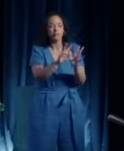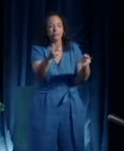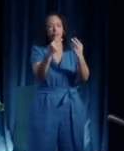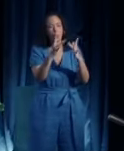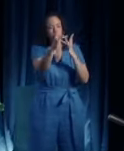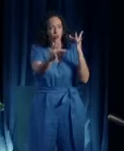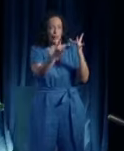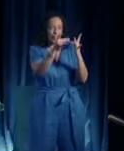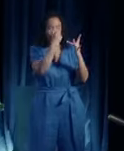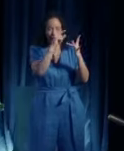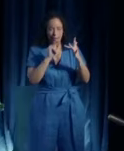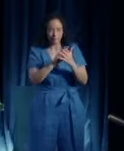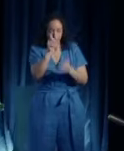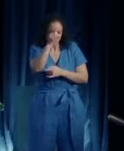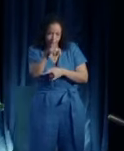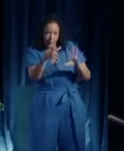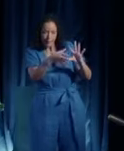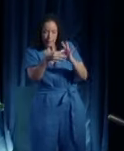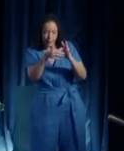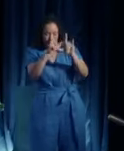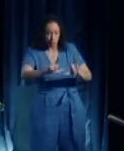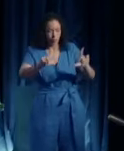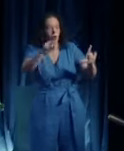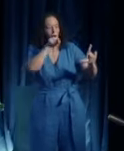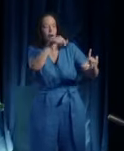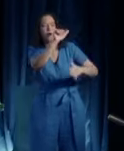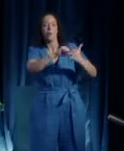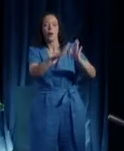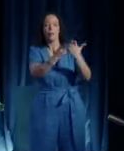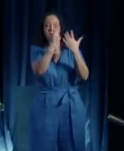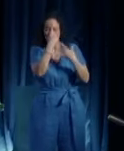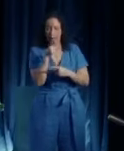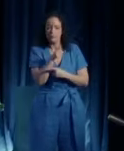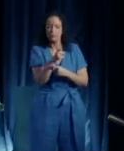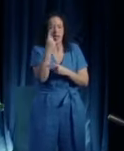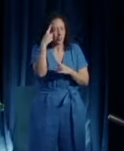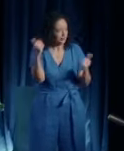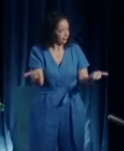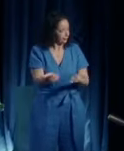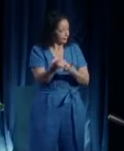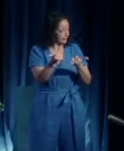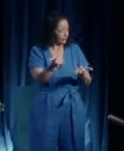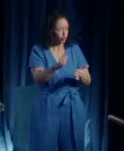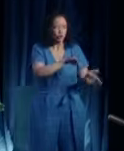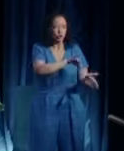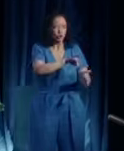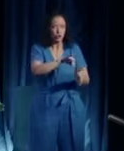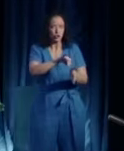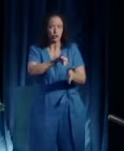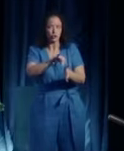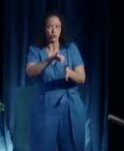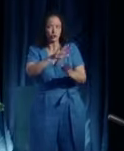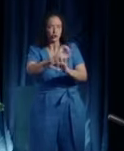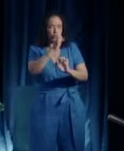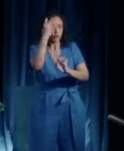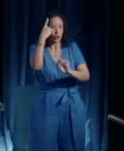link on the platform as well to purchase books. I think that's everything. If I've forgotten anything, I've said my thank yous, I've